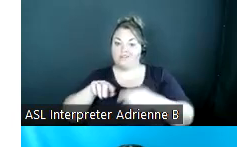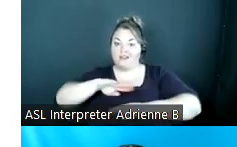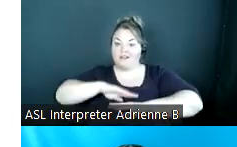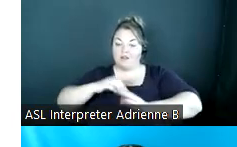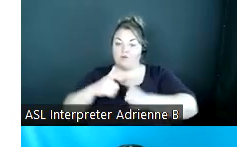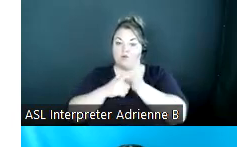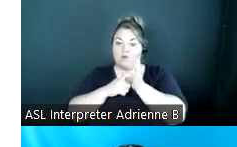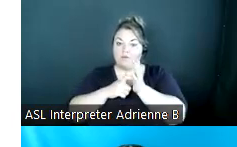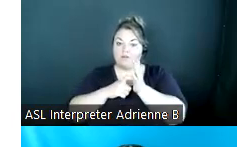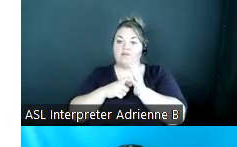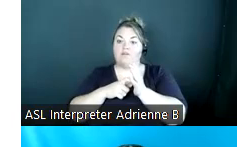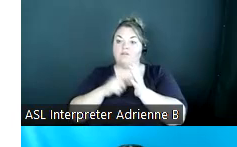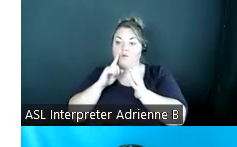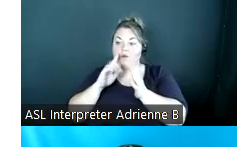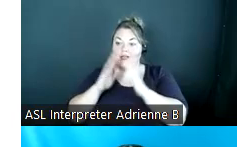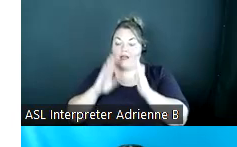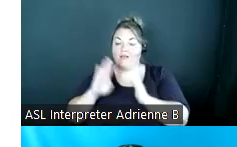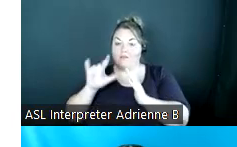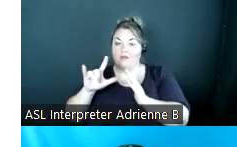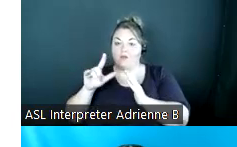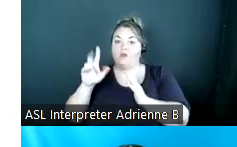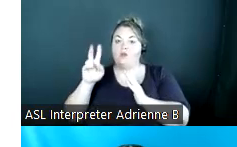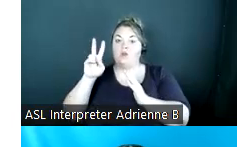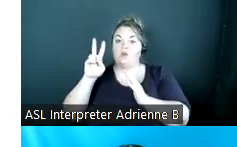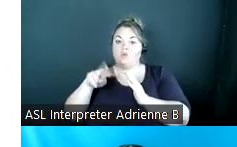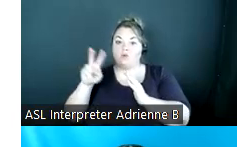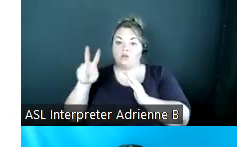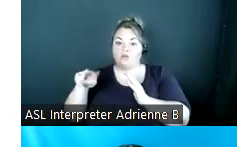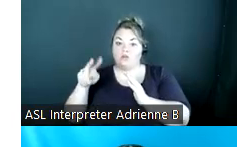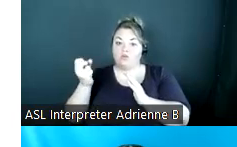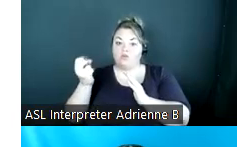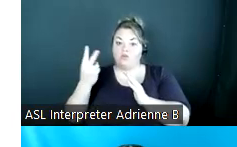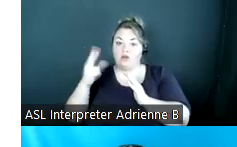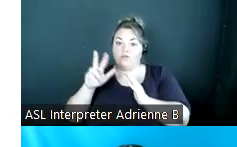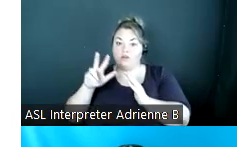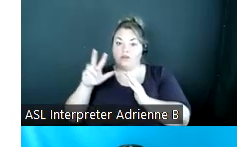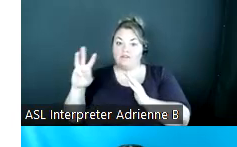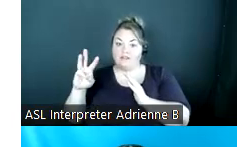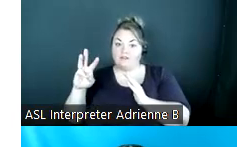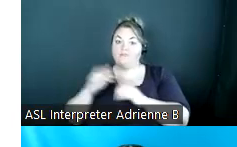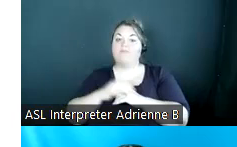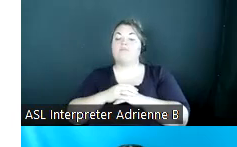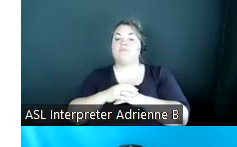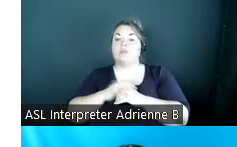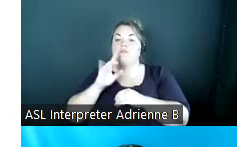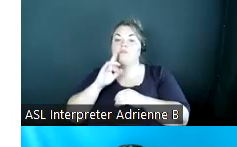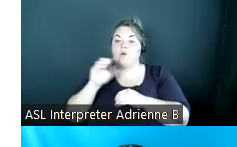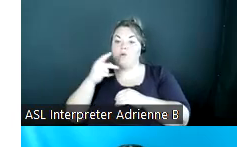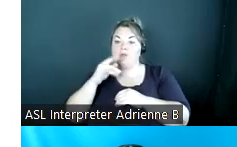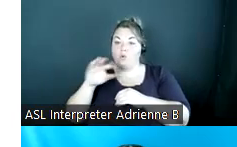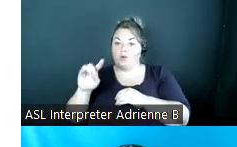of House Bill 22-1236. This is referred to as fentanyl and other opioid use disorder education and